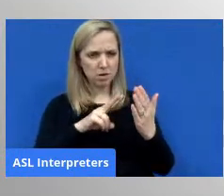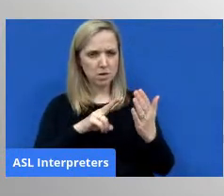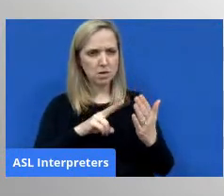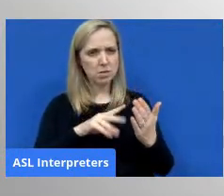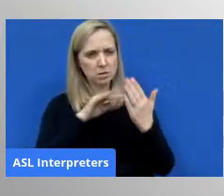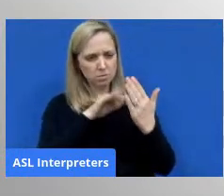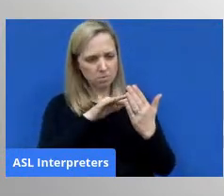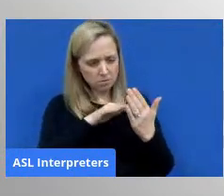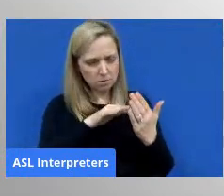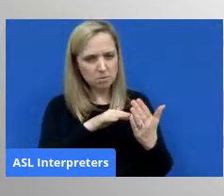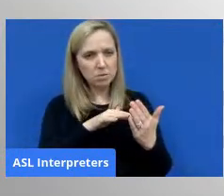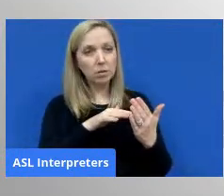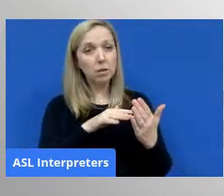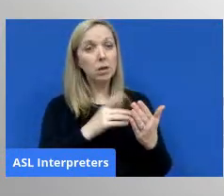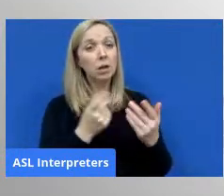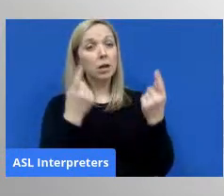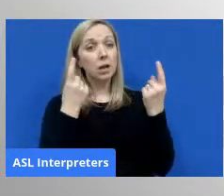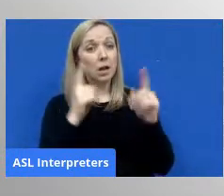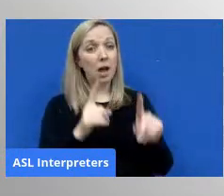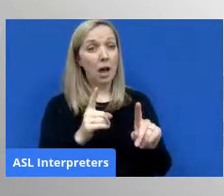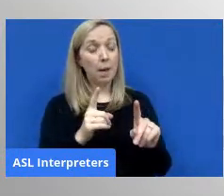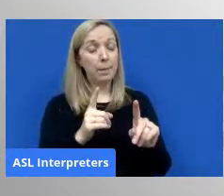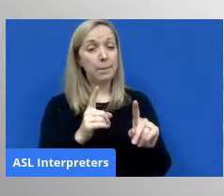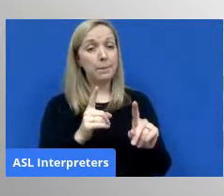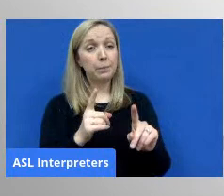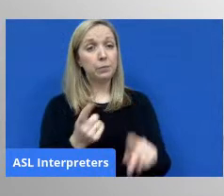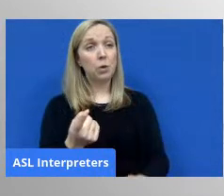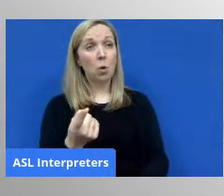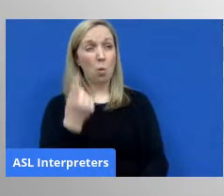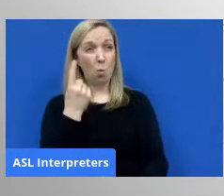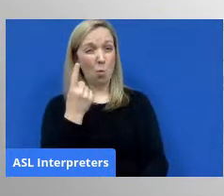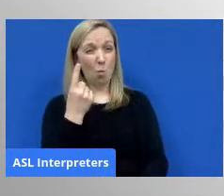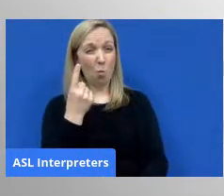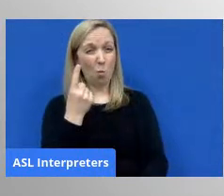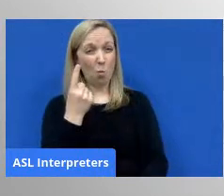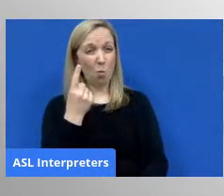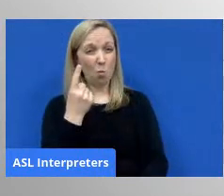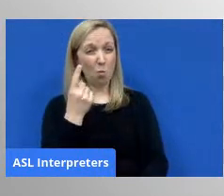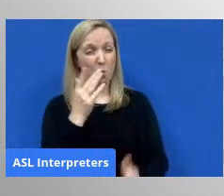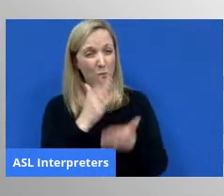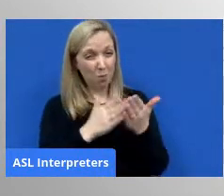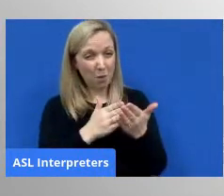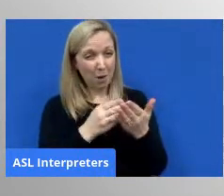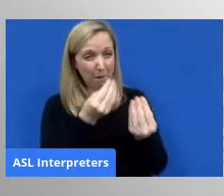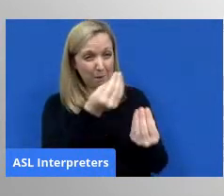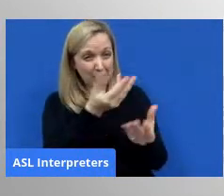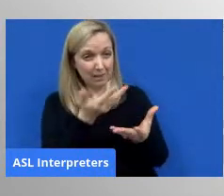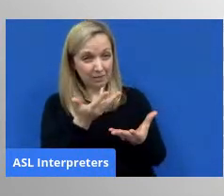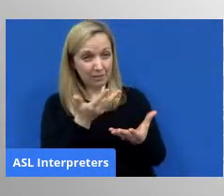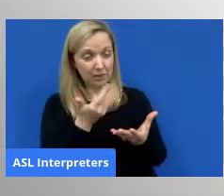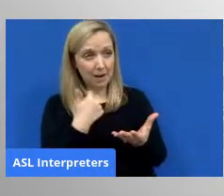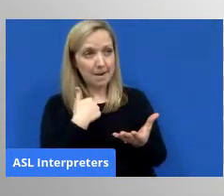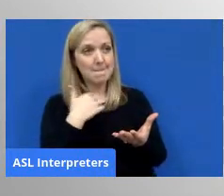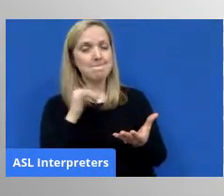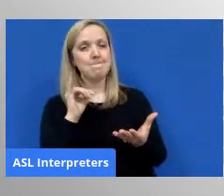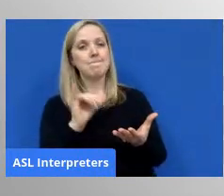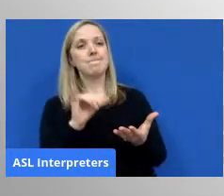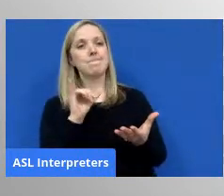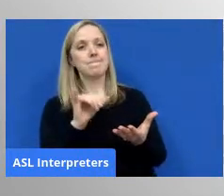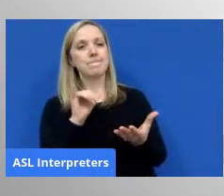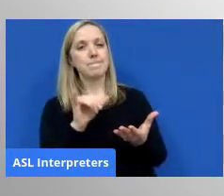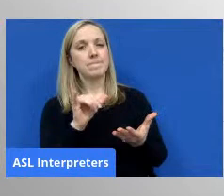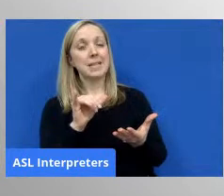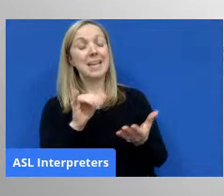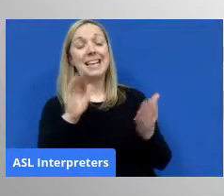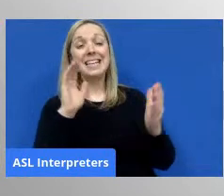one piece of information that I've been able to tease out is it does seem that schools